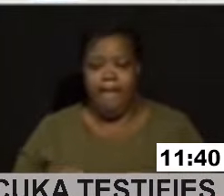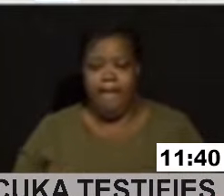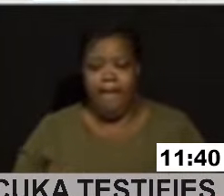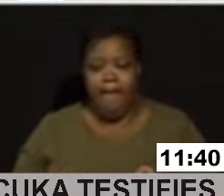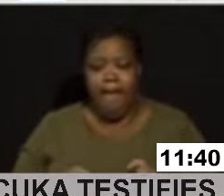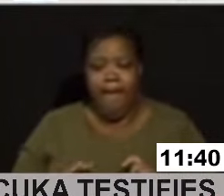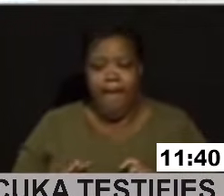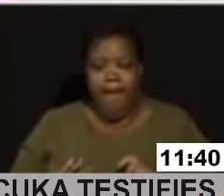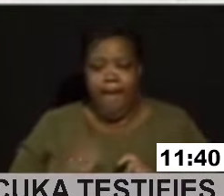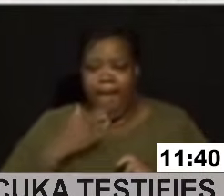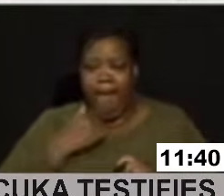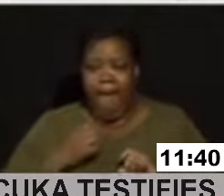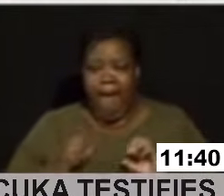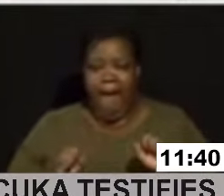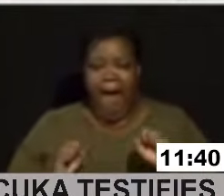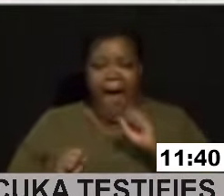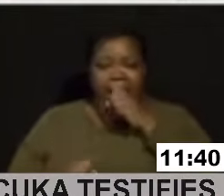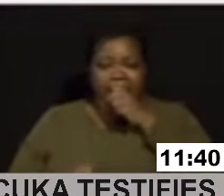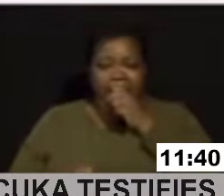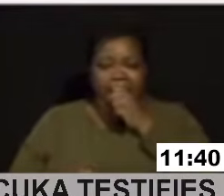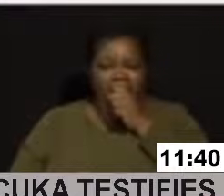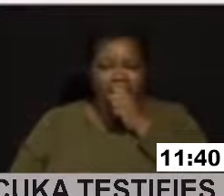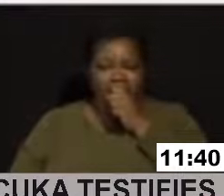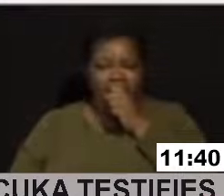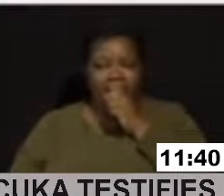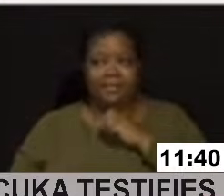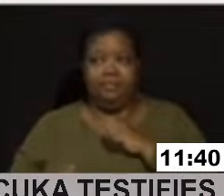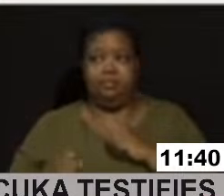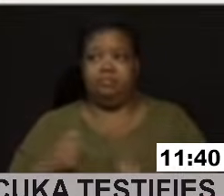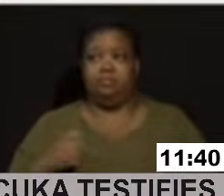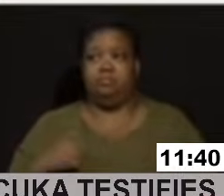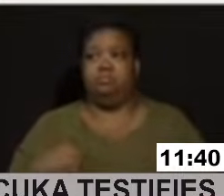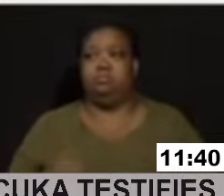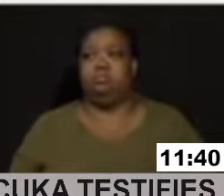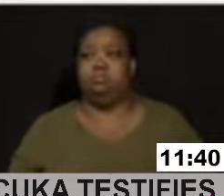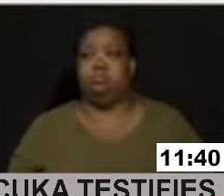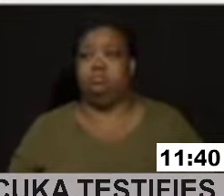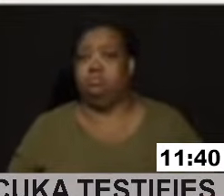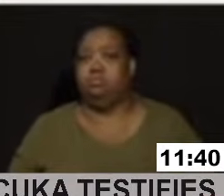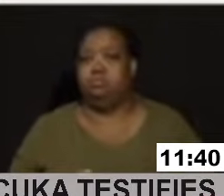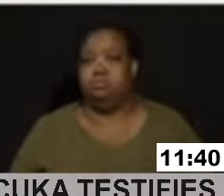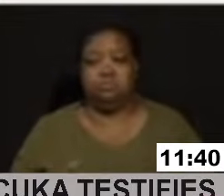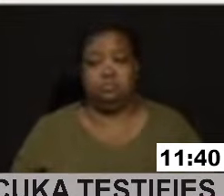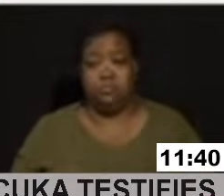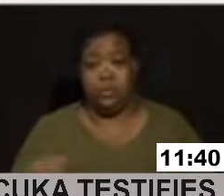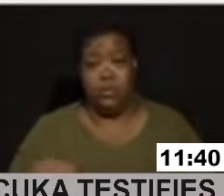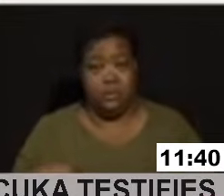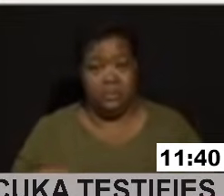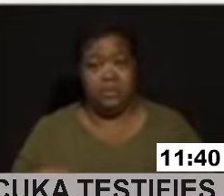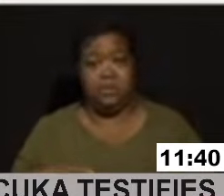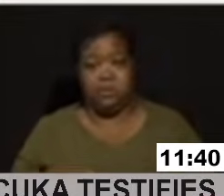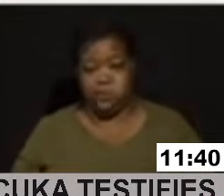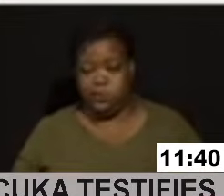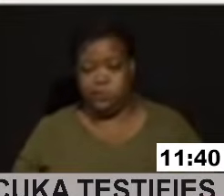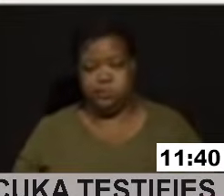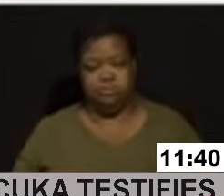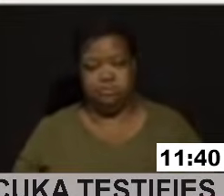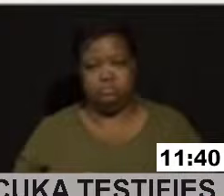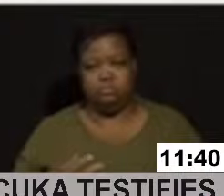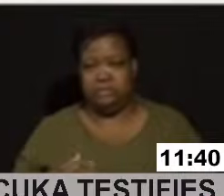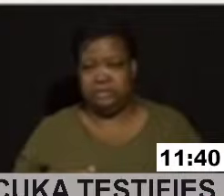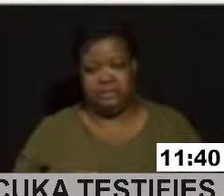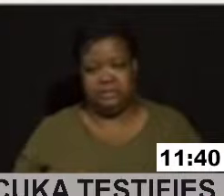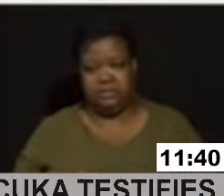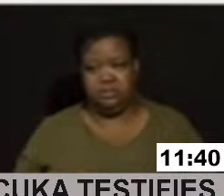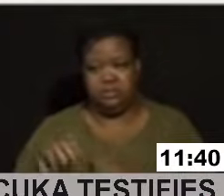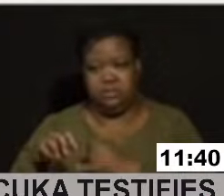of your statement, please? There were no attempts during my time. Nobody tried to do anything. I mean, there were no such attempts at the